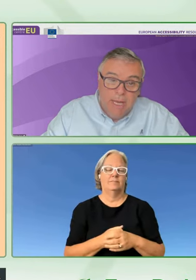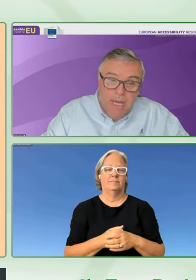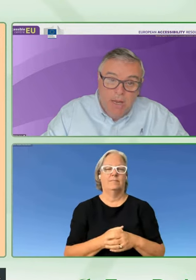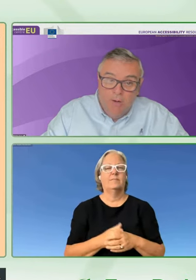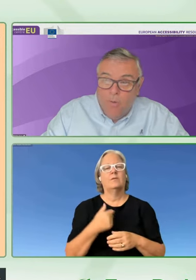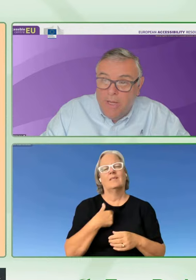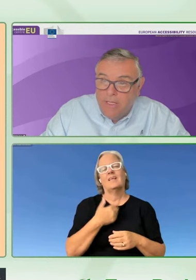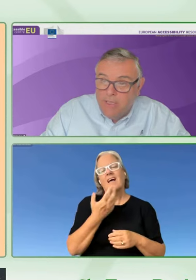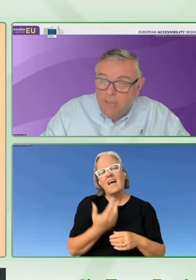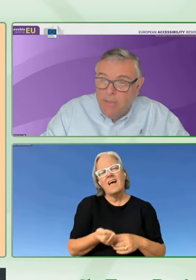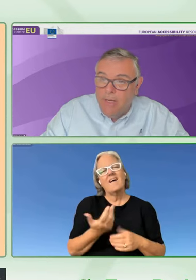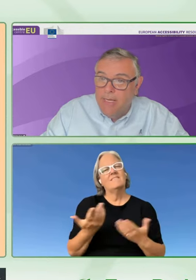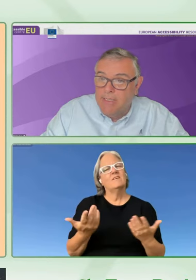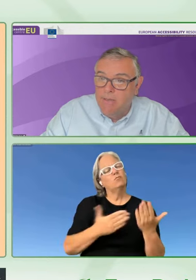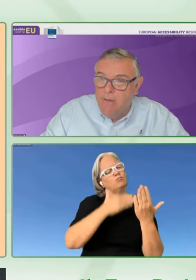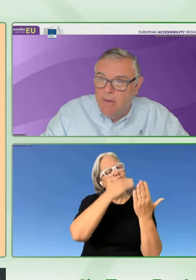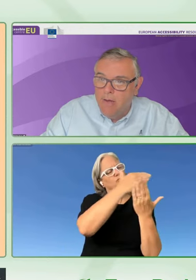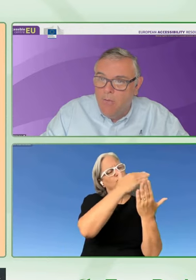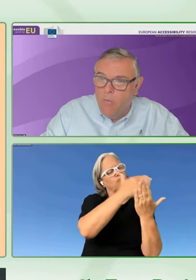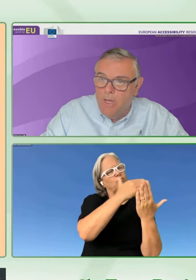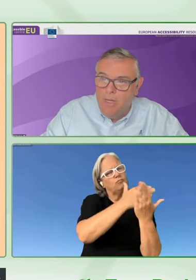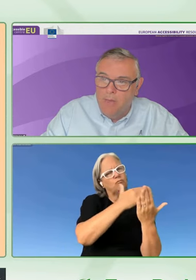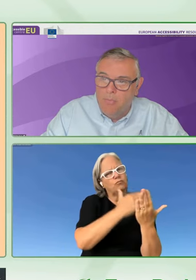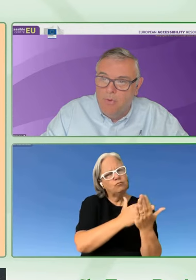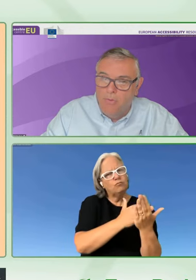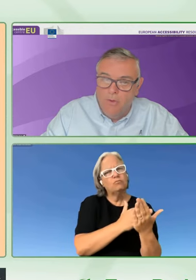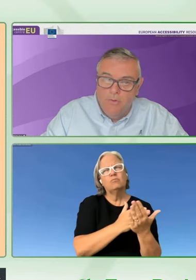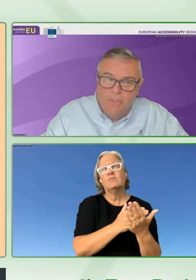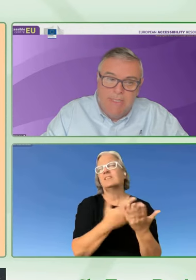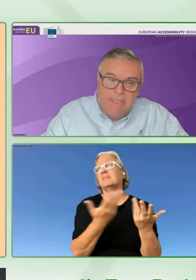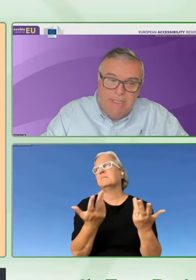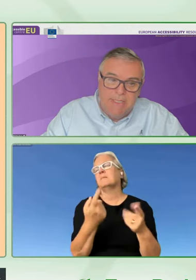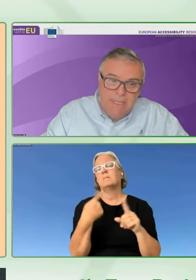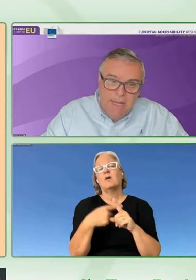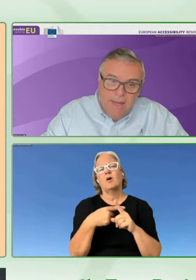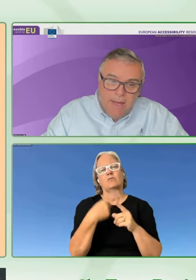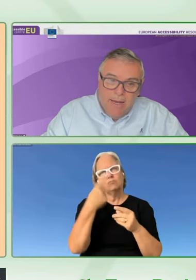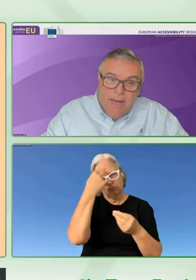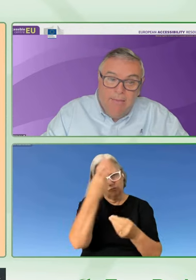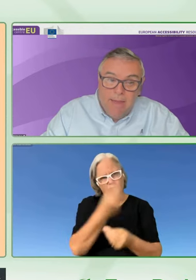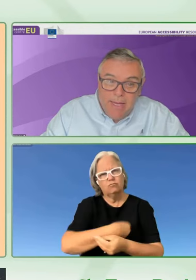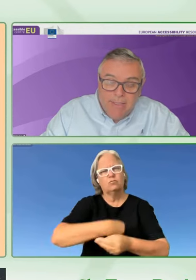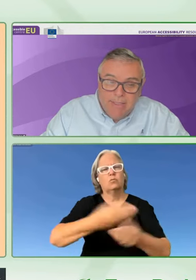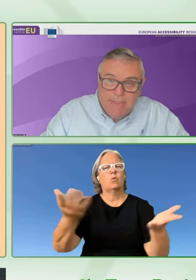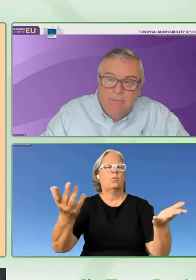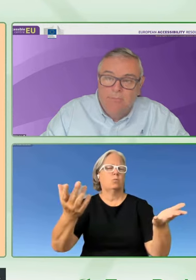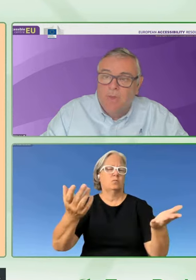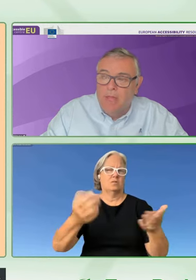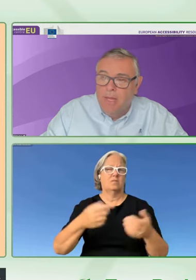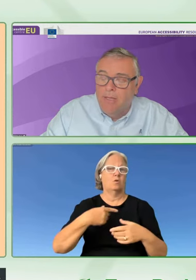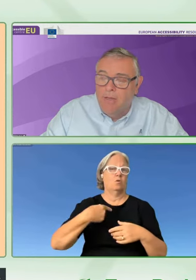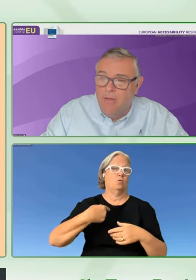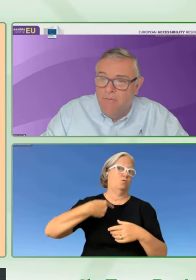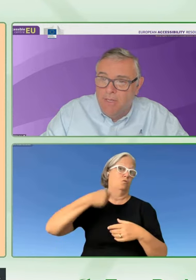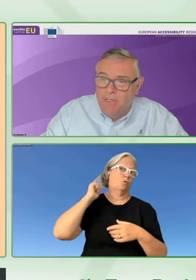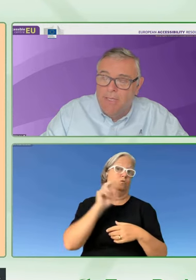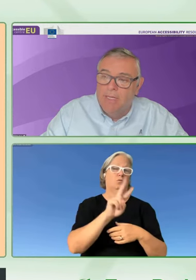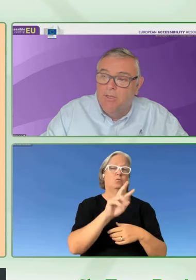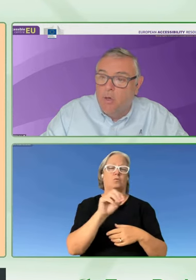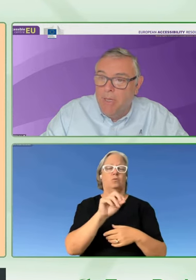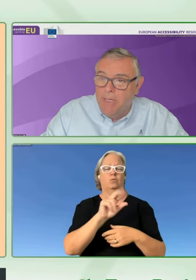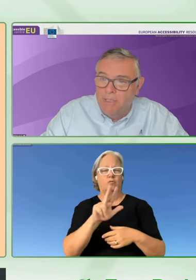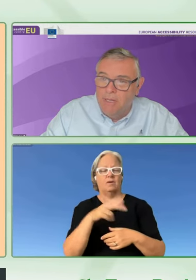and knowledge. Last year, we produced 6 guidelines in the